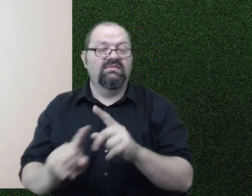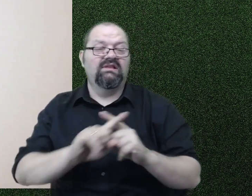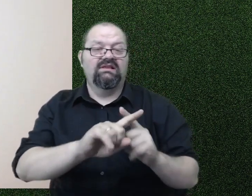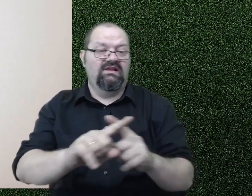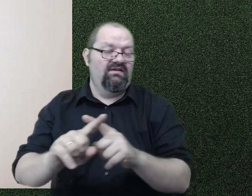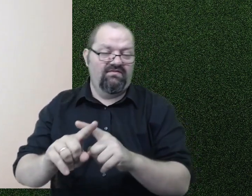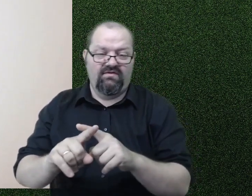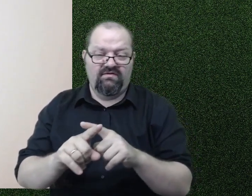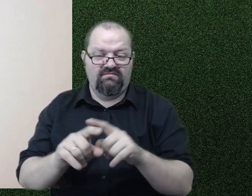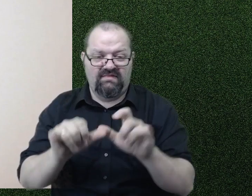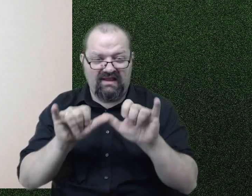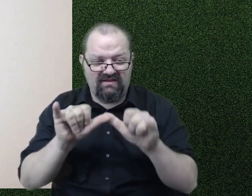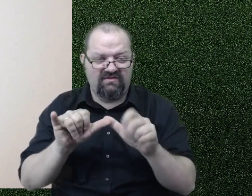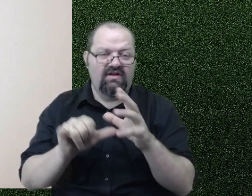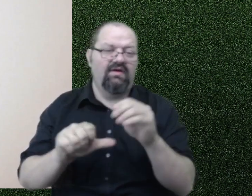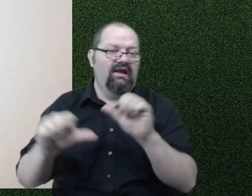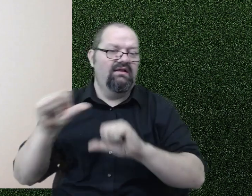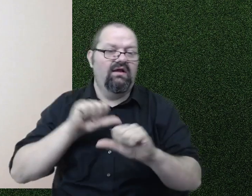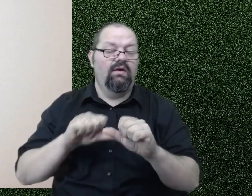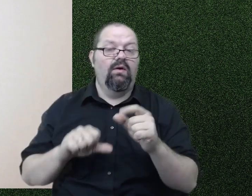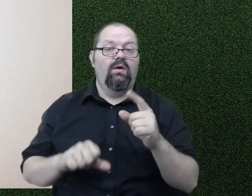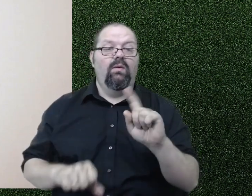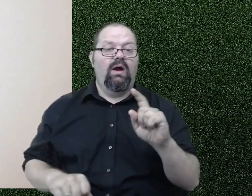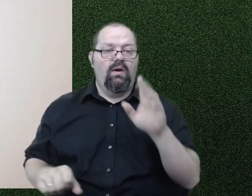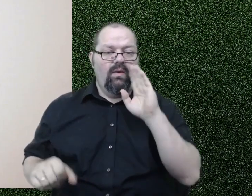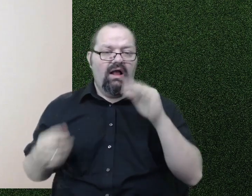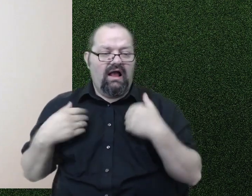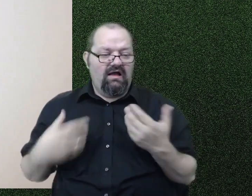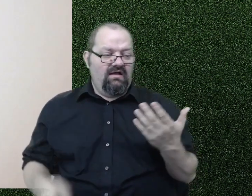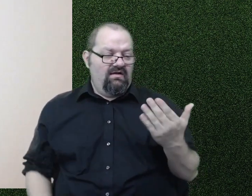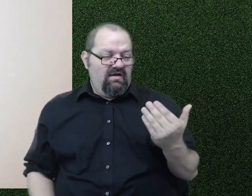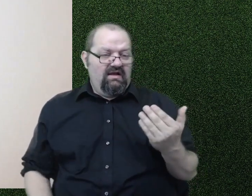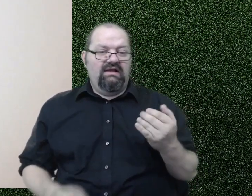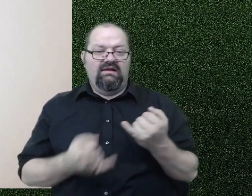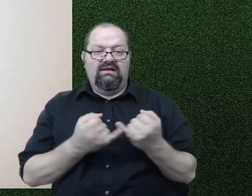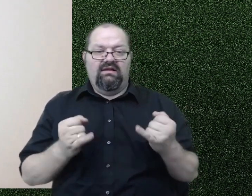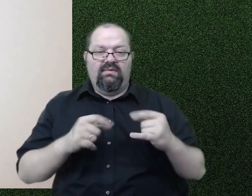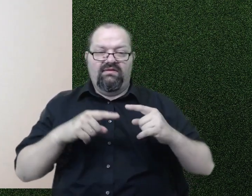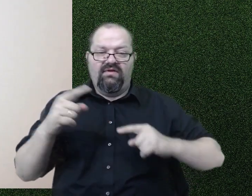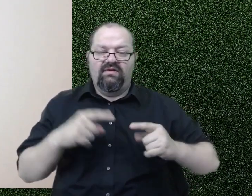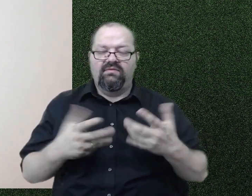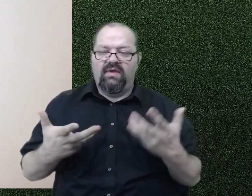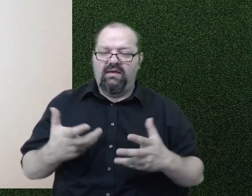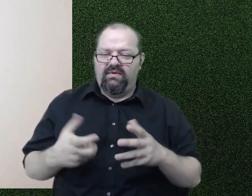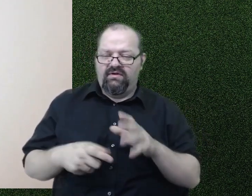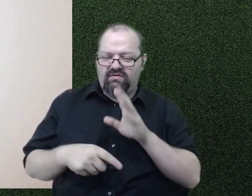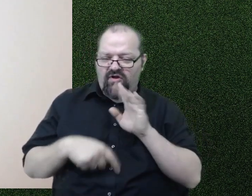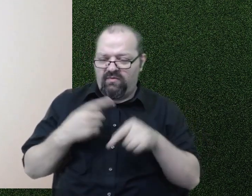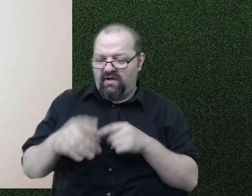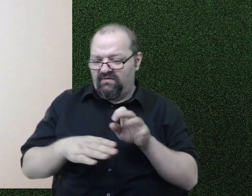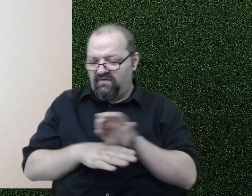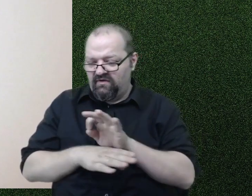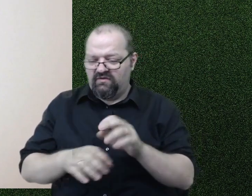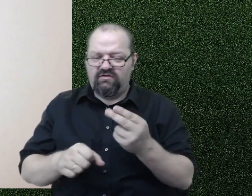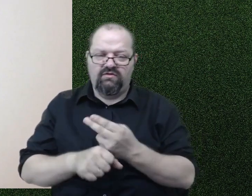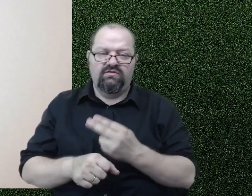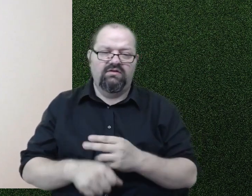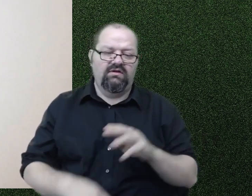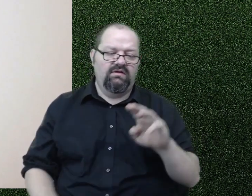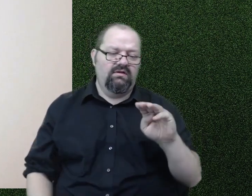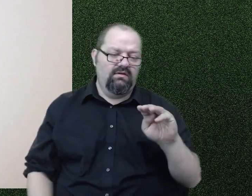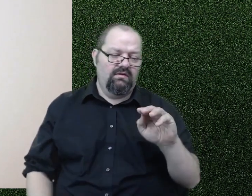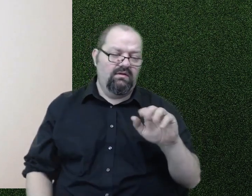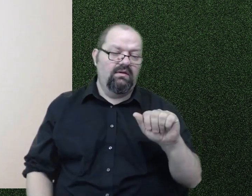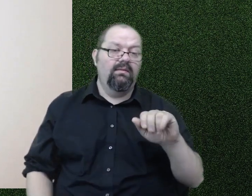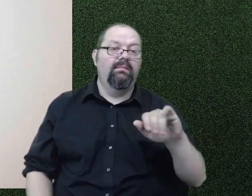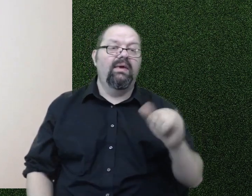where you've got 15 independent variables. You might be optimizing some function that depends on those using matrices and a lot of the math